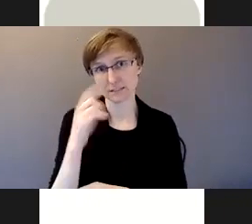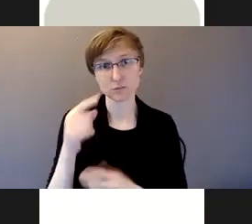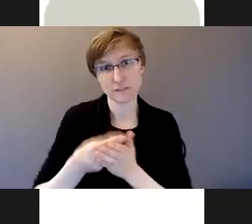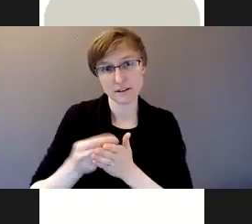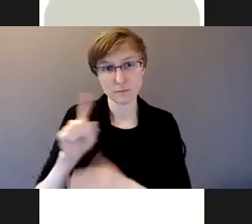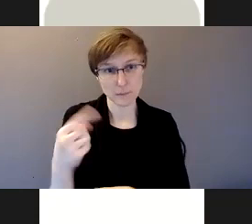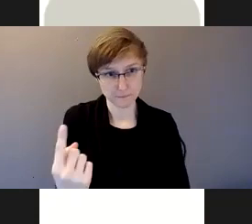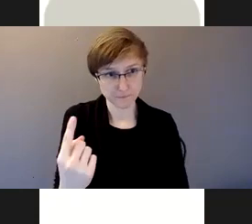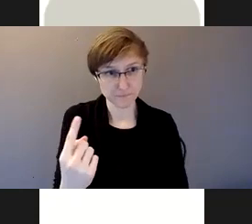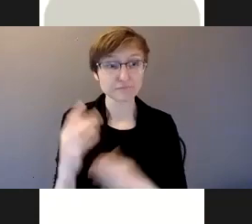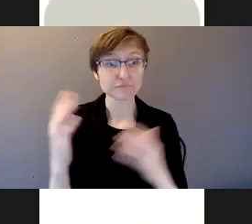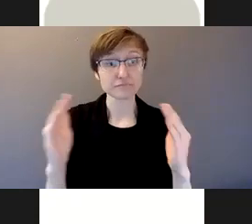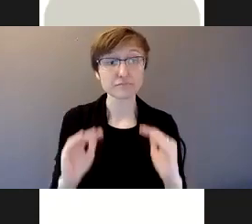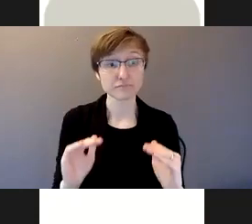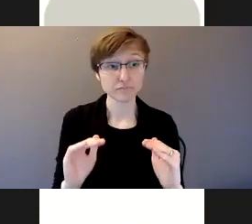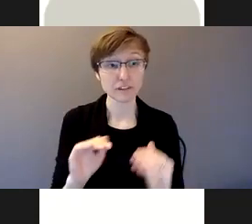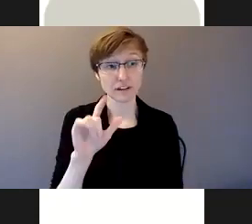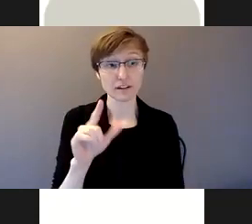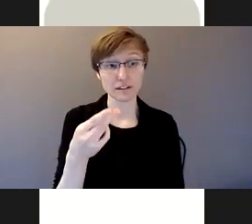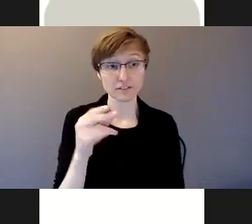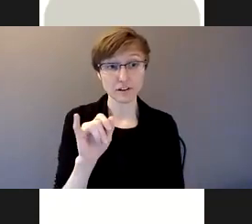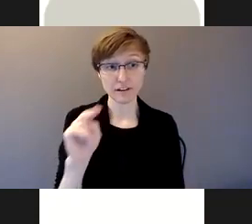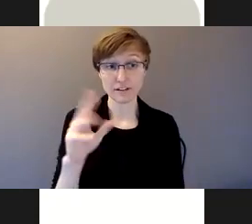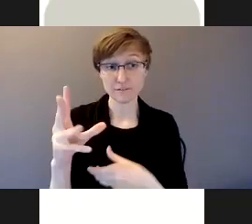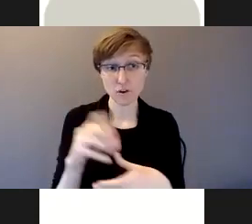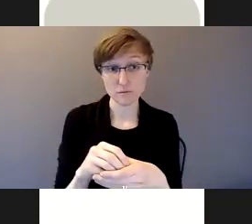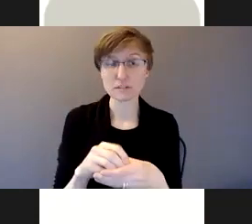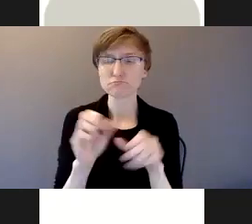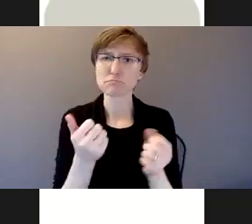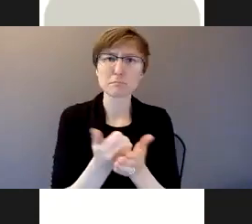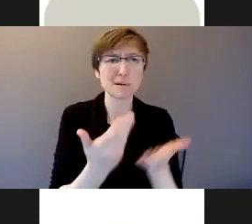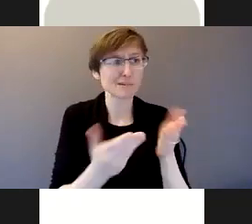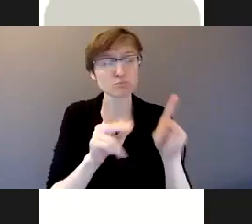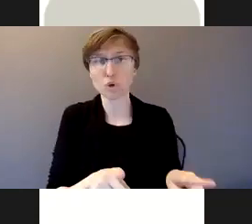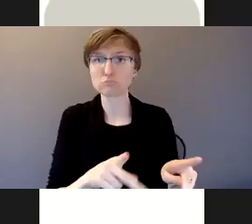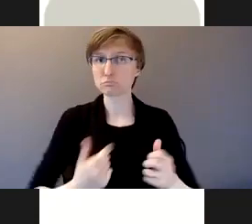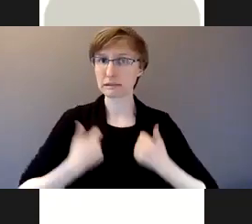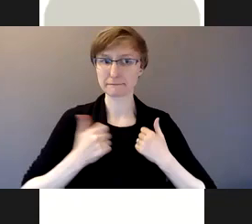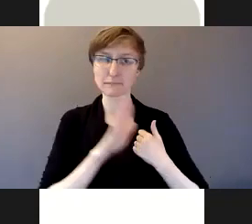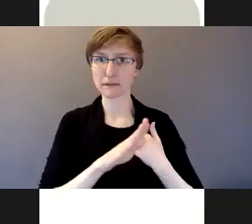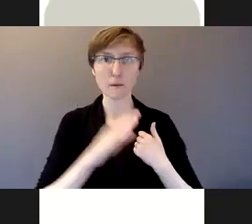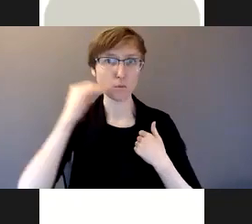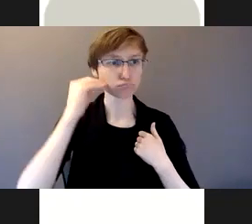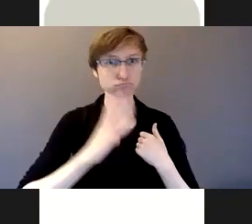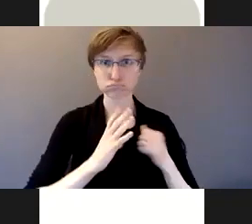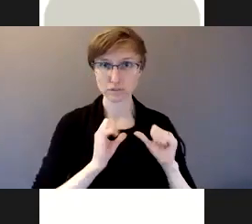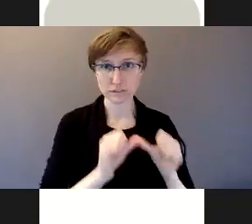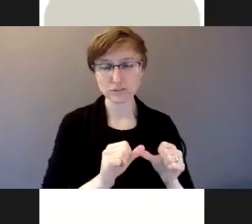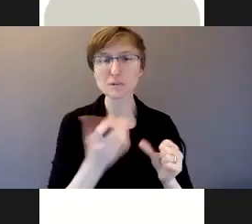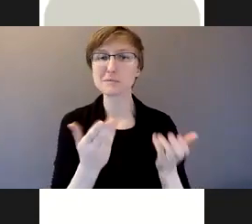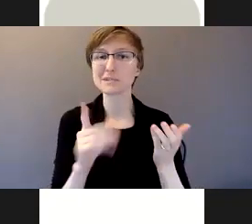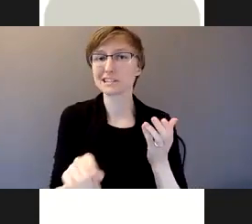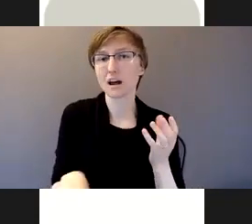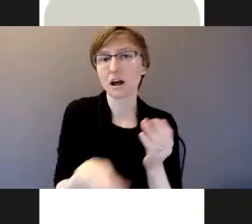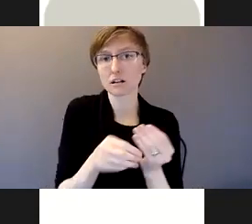support for a person who may be living in their home, but needs those extra supports, like looking at bathing and